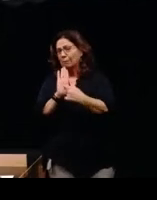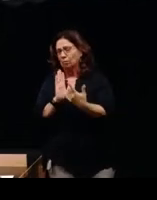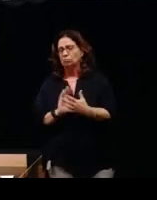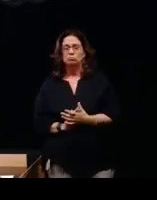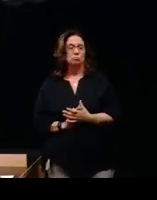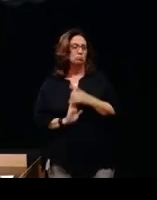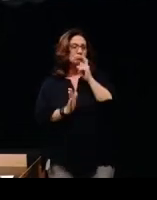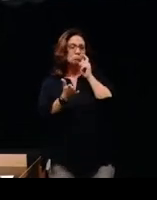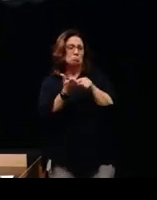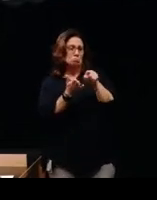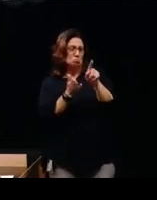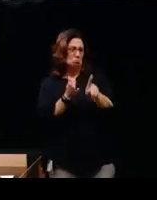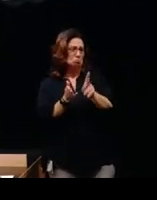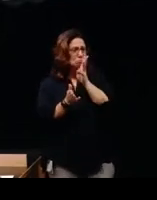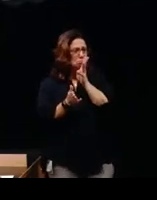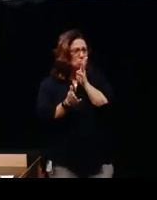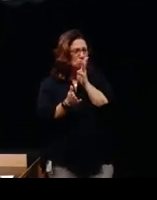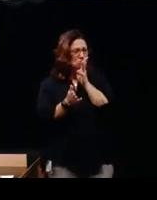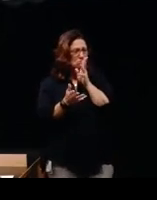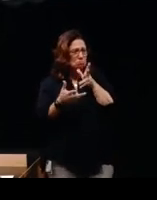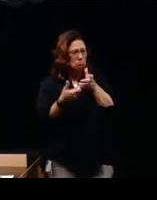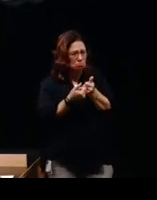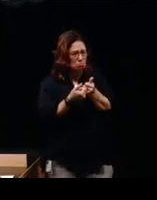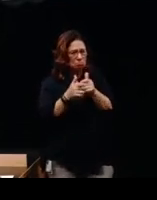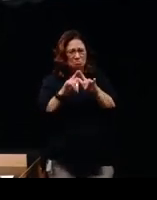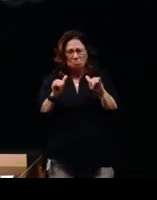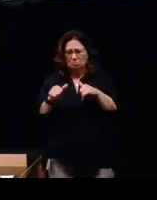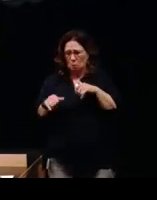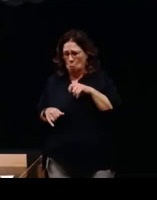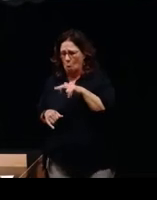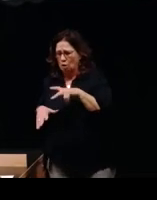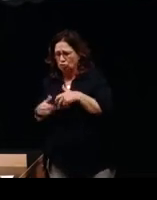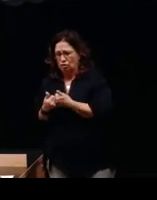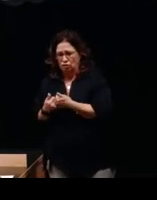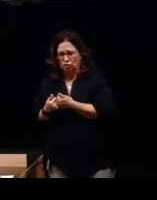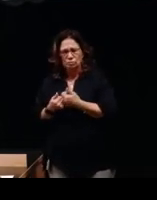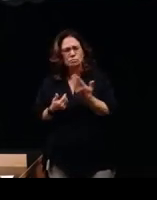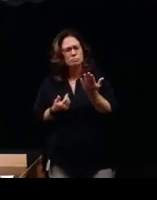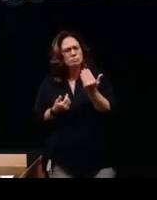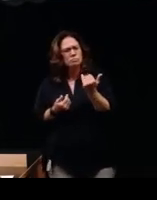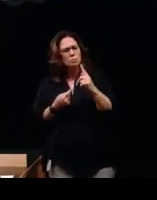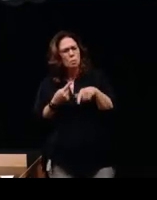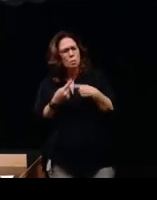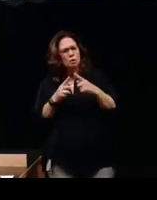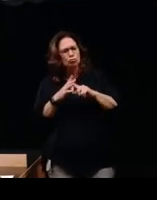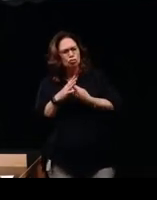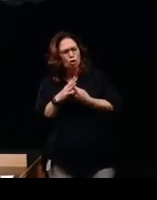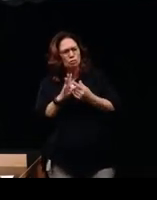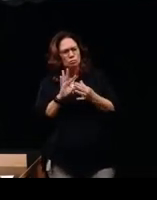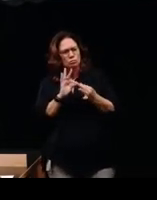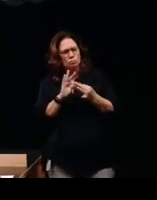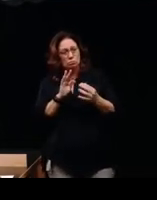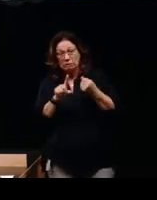speech and walking difficulties. Tell me when all of this started. Did it come on